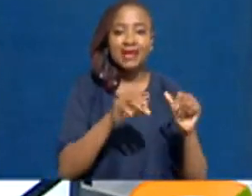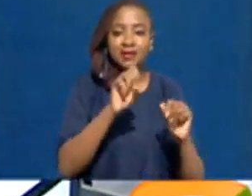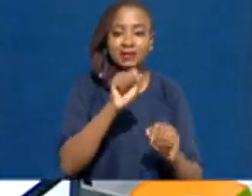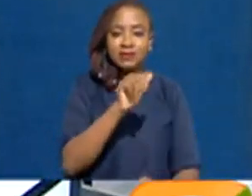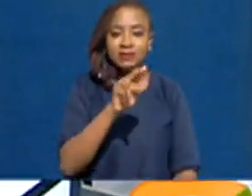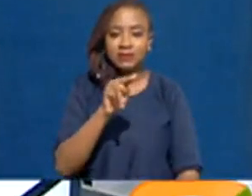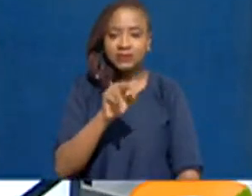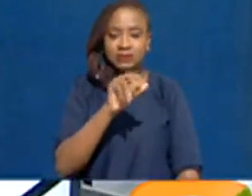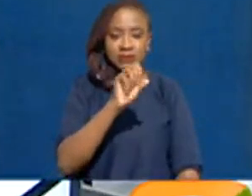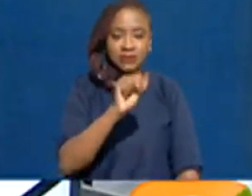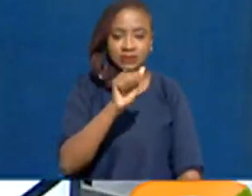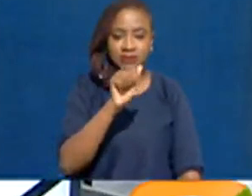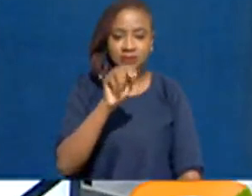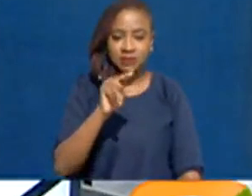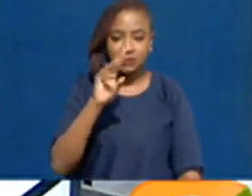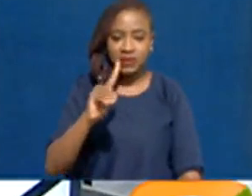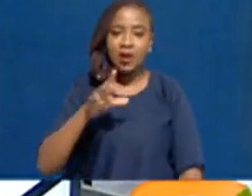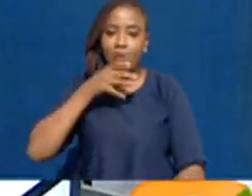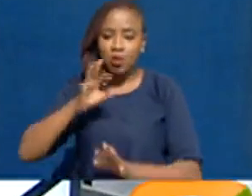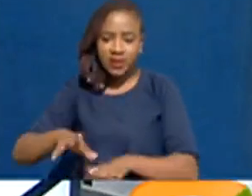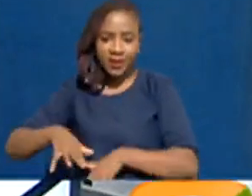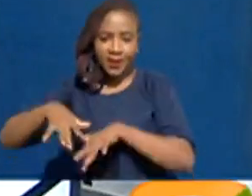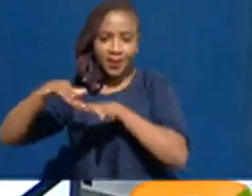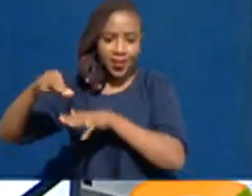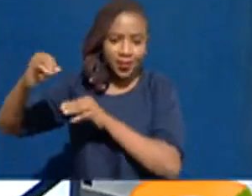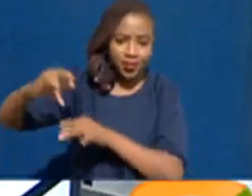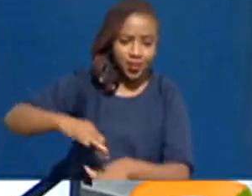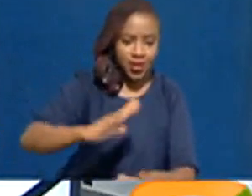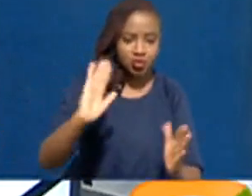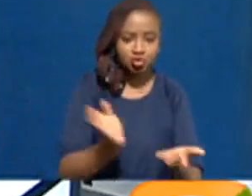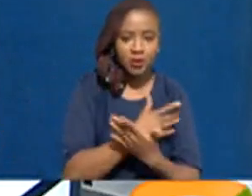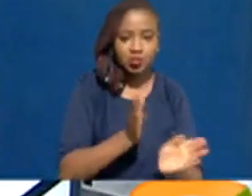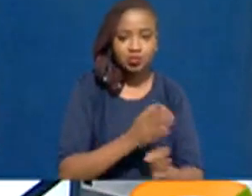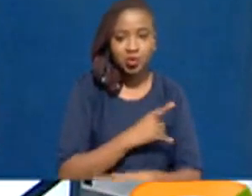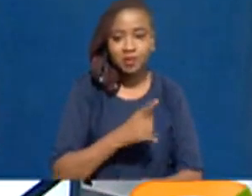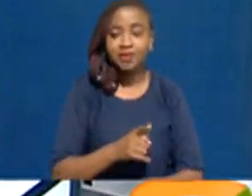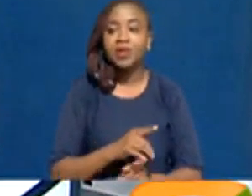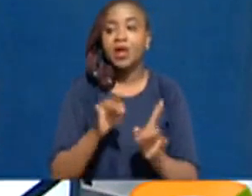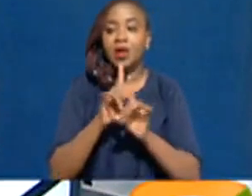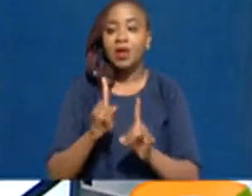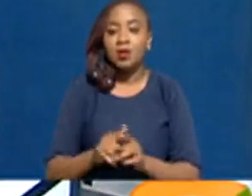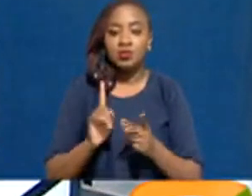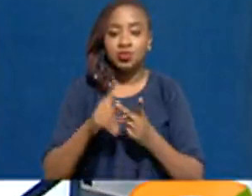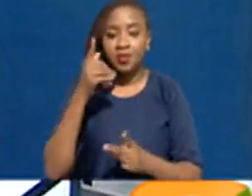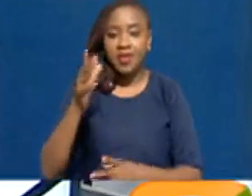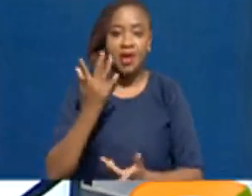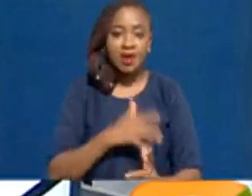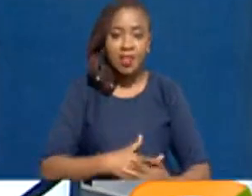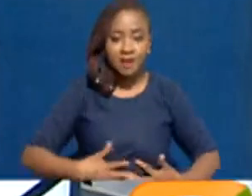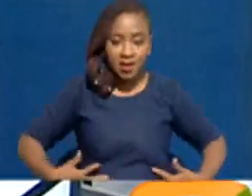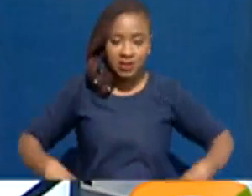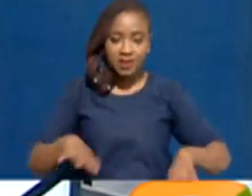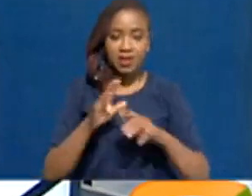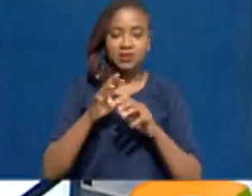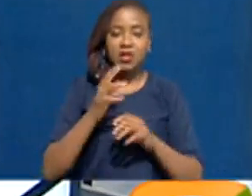swept away by floods. Elsewhere, Senate Speaker Emerson Kingi, who presided over opening of the Marsabit Lake Turkana